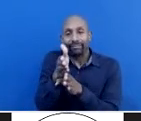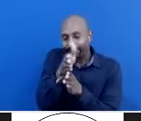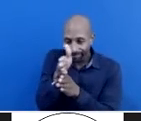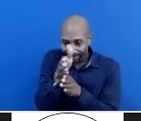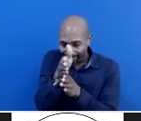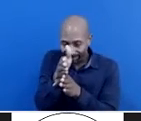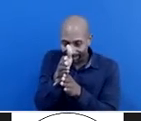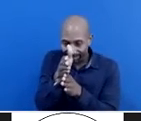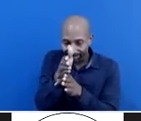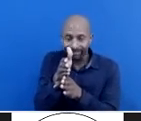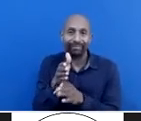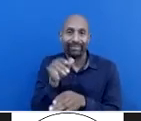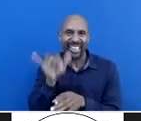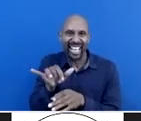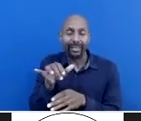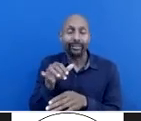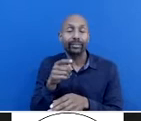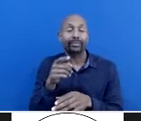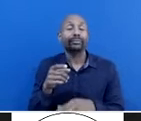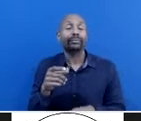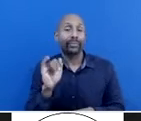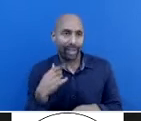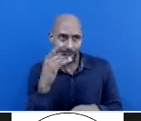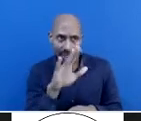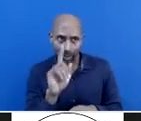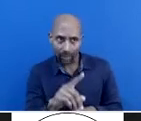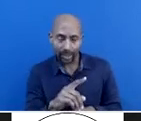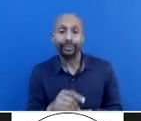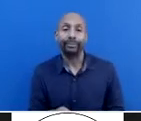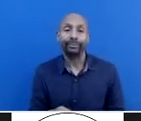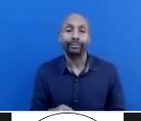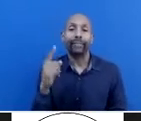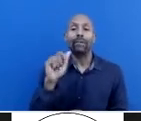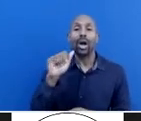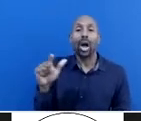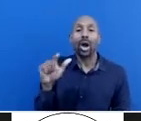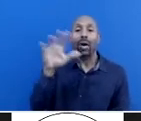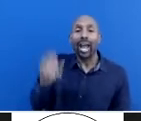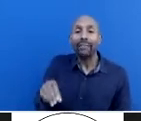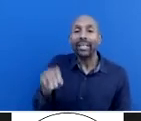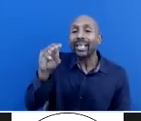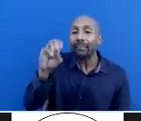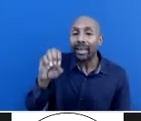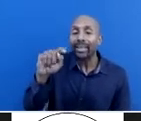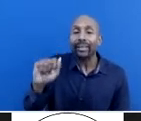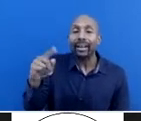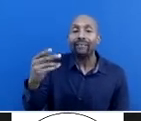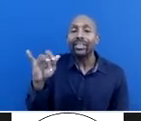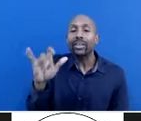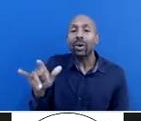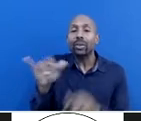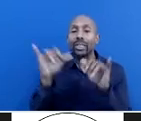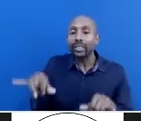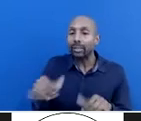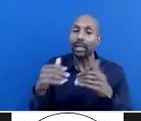underlying all African metaphysical systems, whether Congolese Christianity, the Islam that is